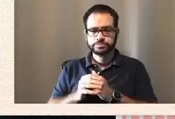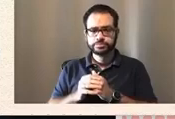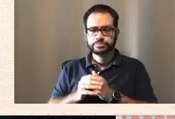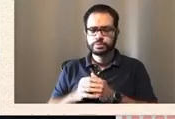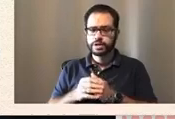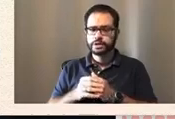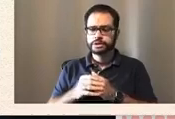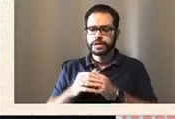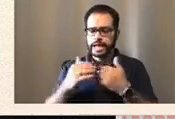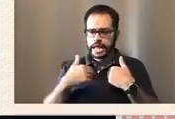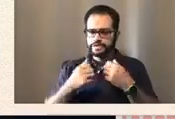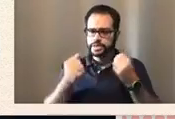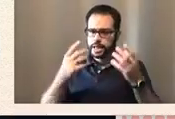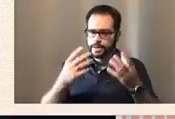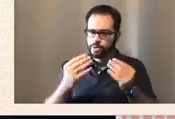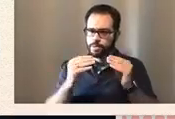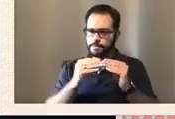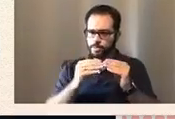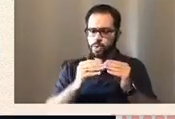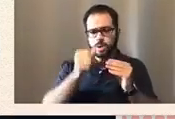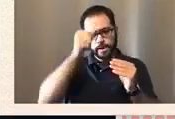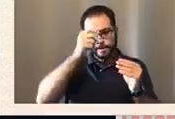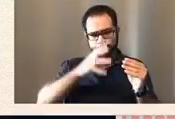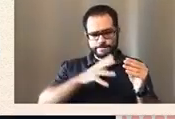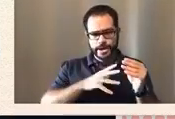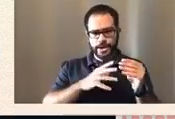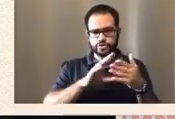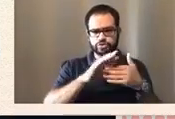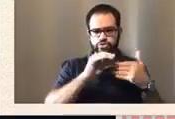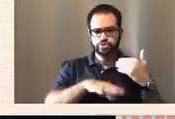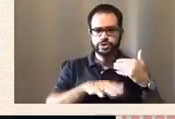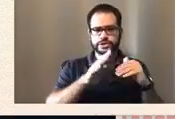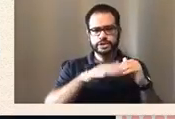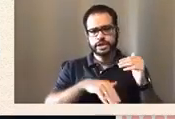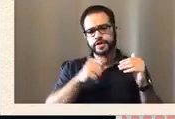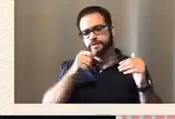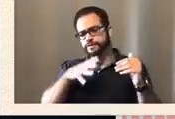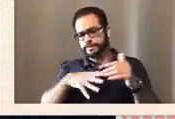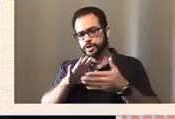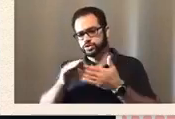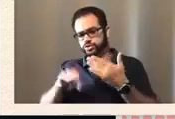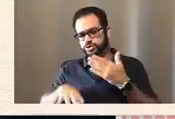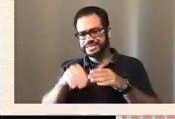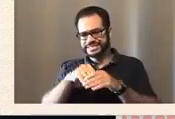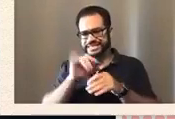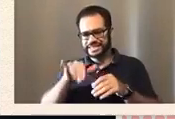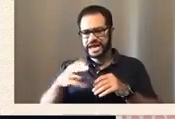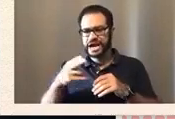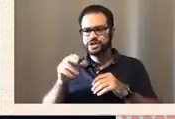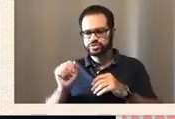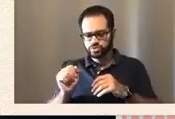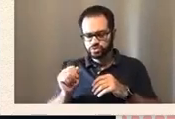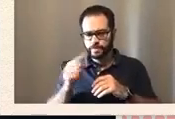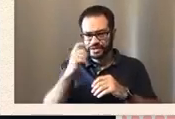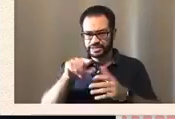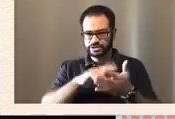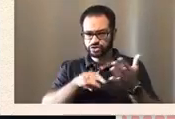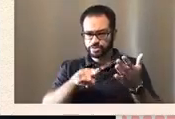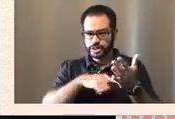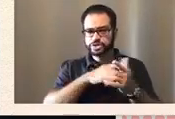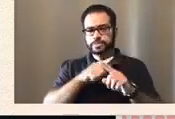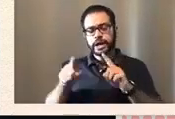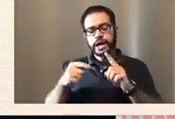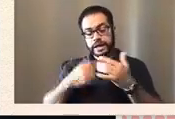students in special education due to that sexism. However, I made friends with many of those classmates and